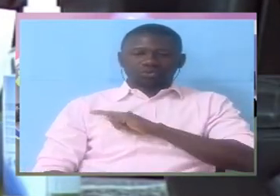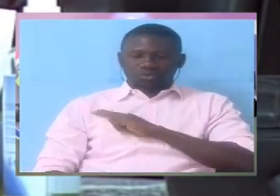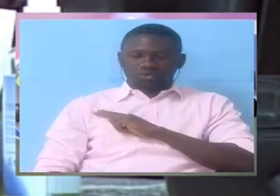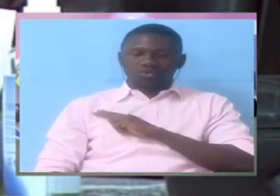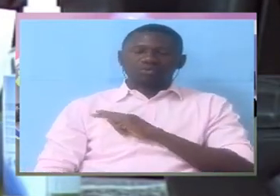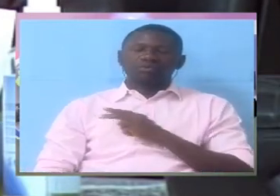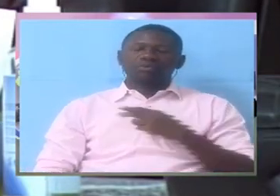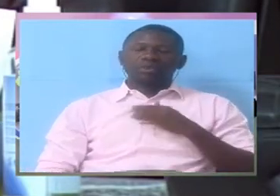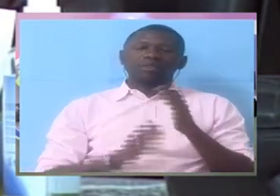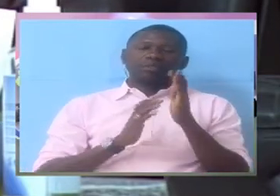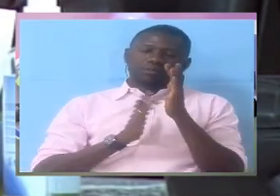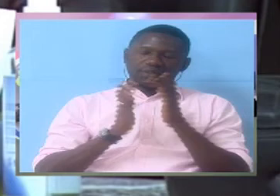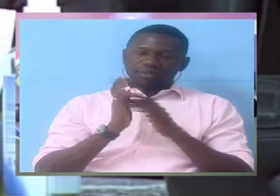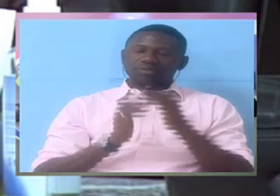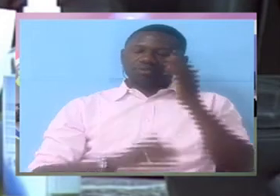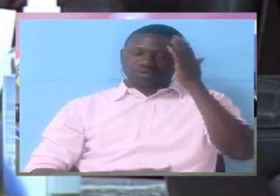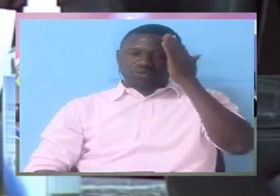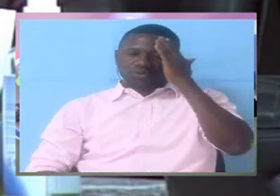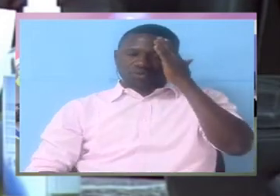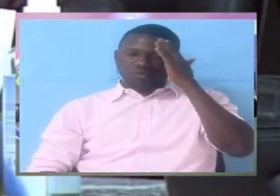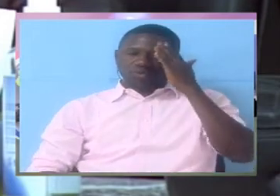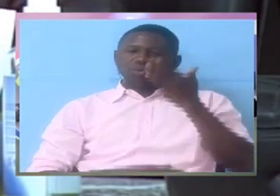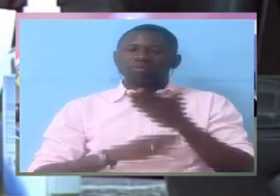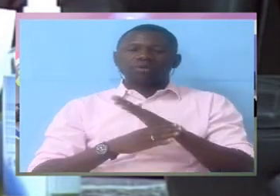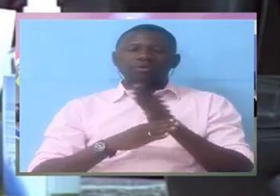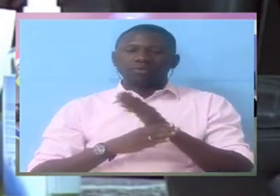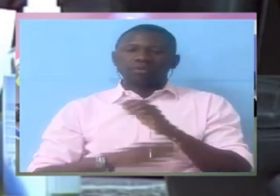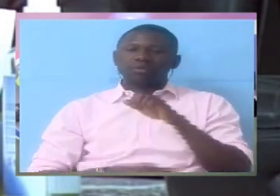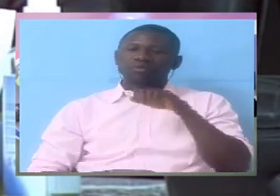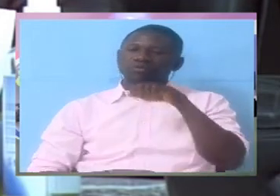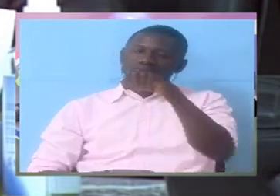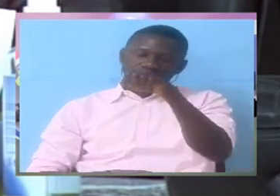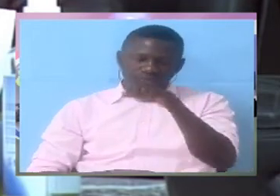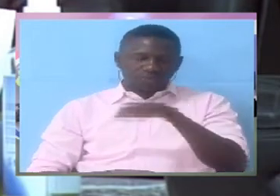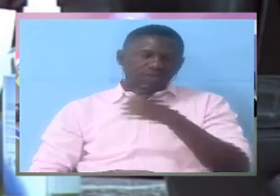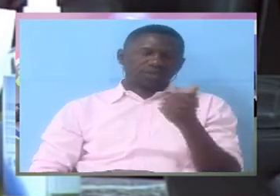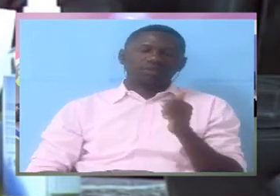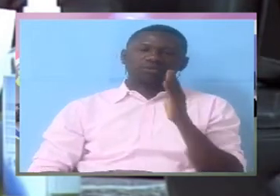the discerning spirit to discern between truth and falsehood.